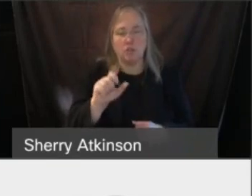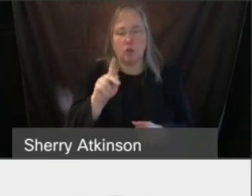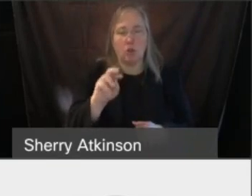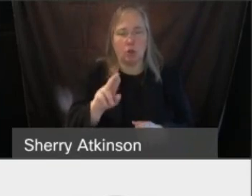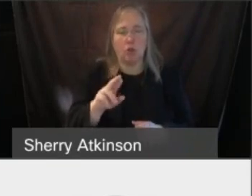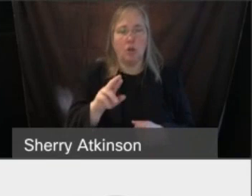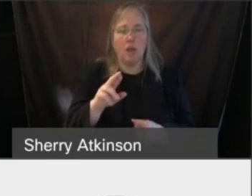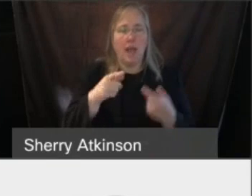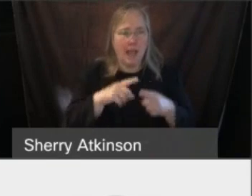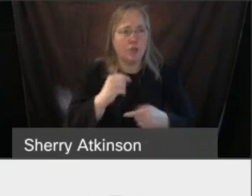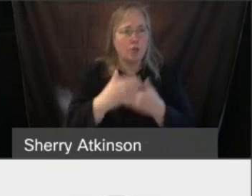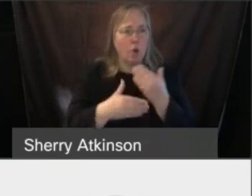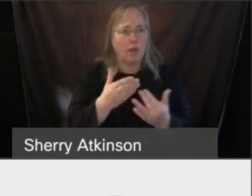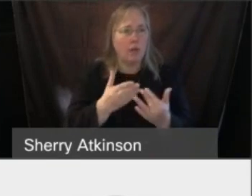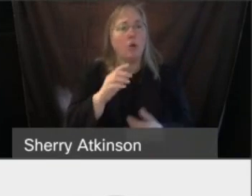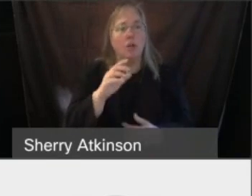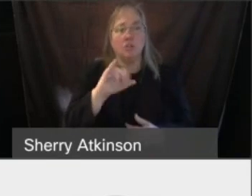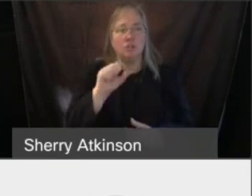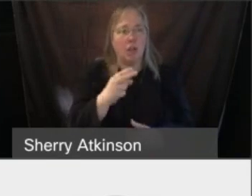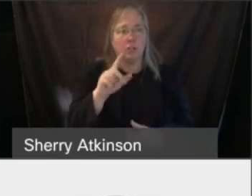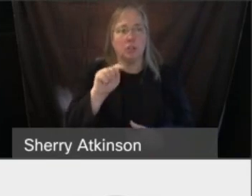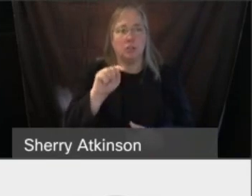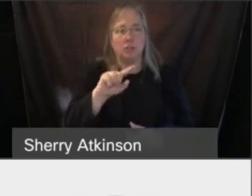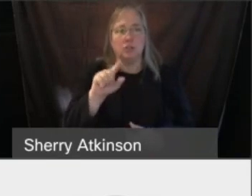going through the planning process, obviously,